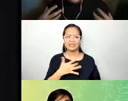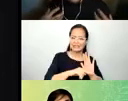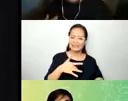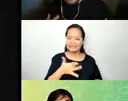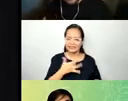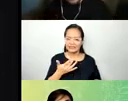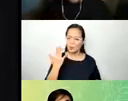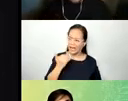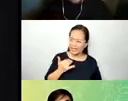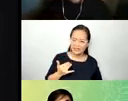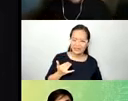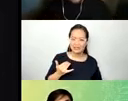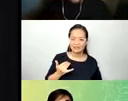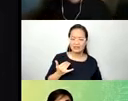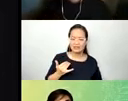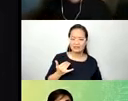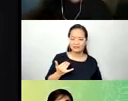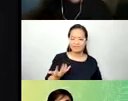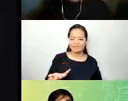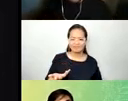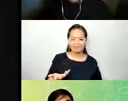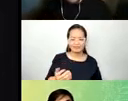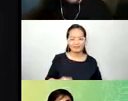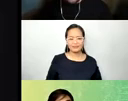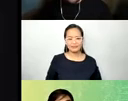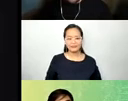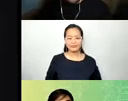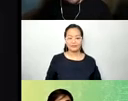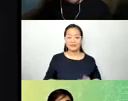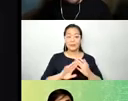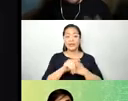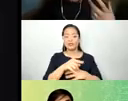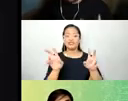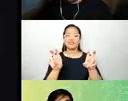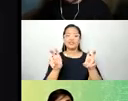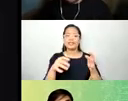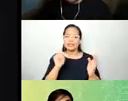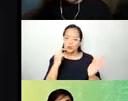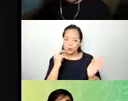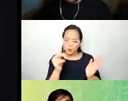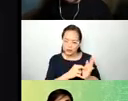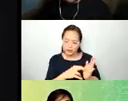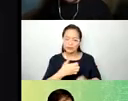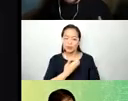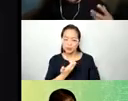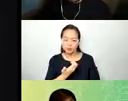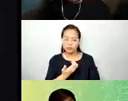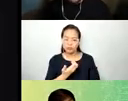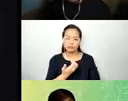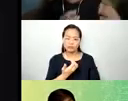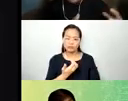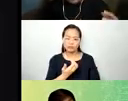deserve that? Now, going back to the third element of empathy, which is recognizing emotions. What we saw